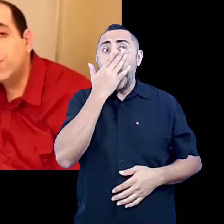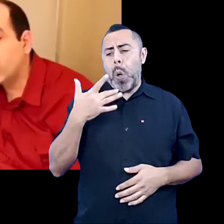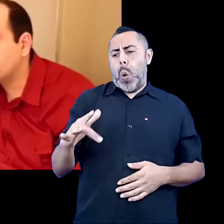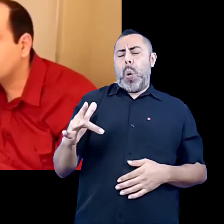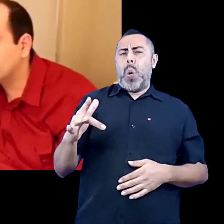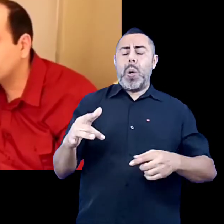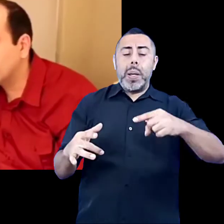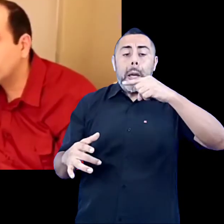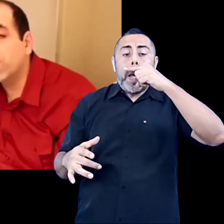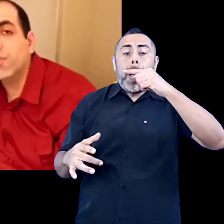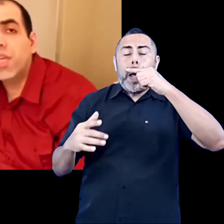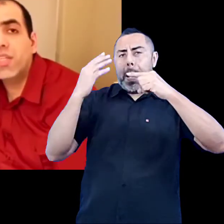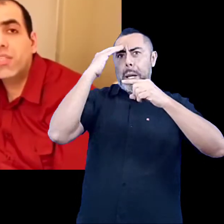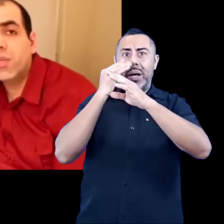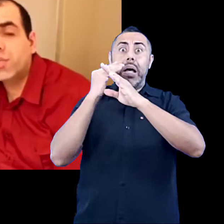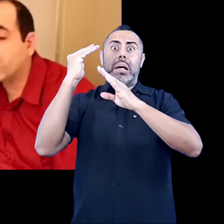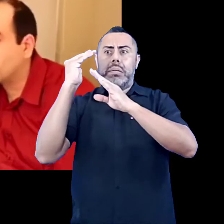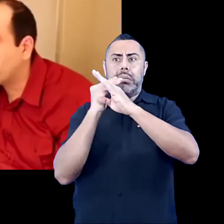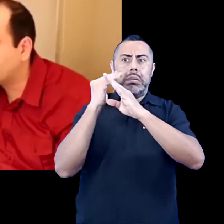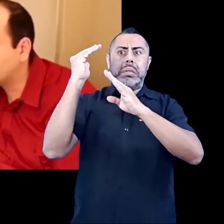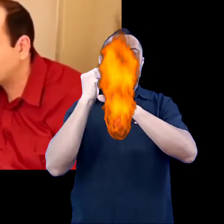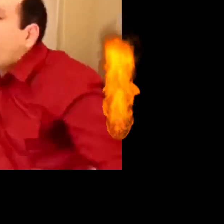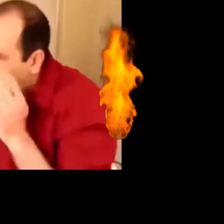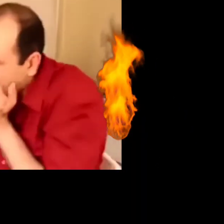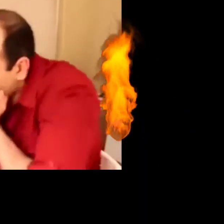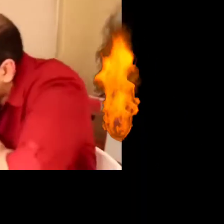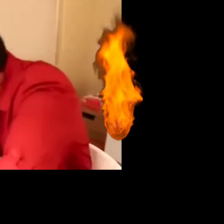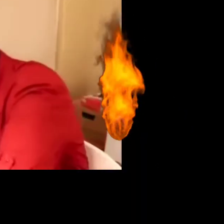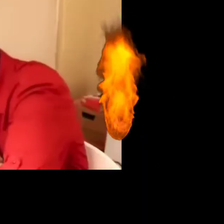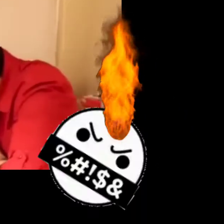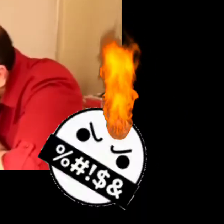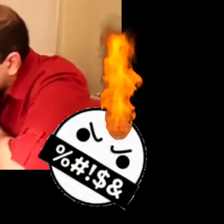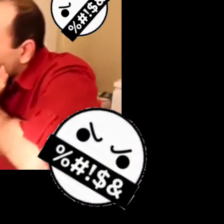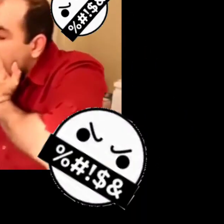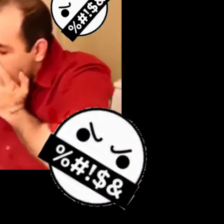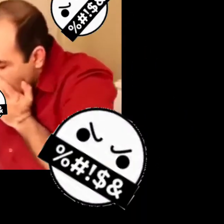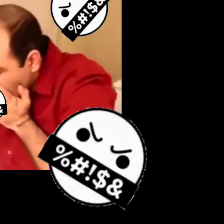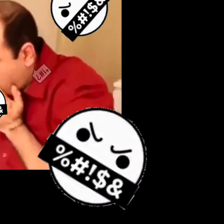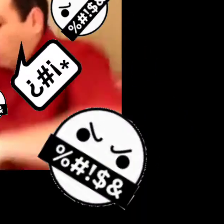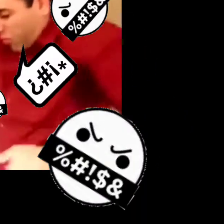The skin here is quite sensitive to temperature and you can tell the temperature quite accurately.